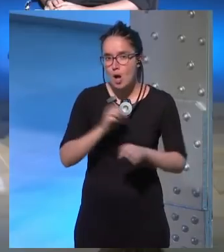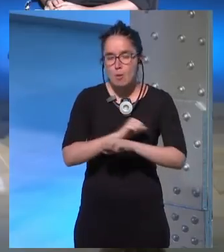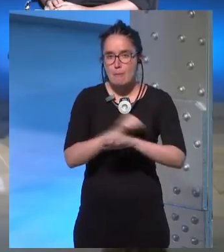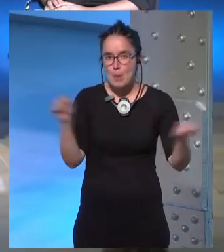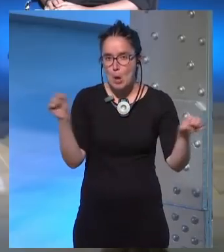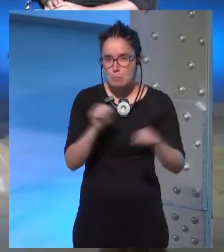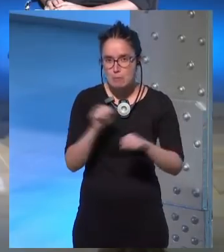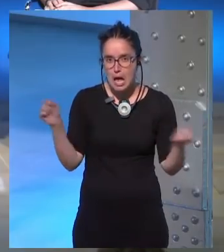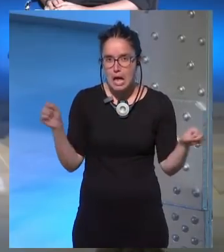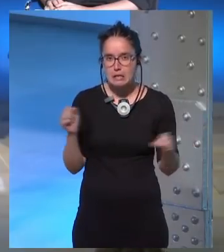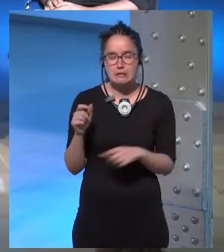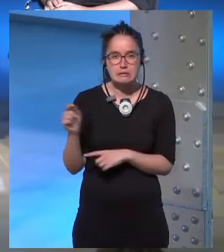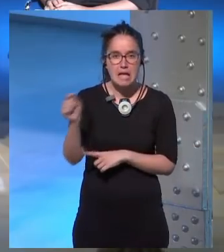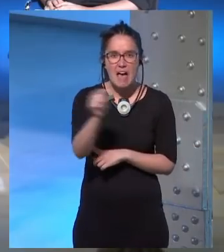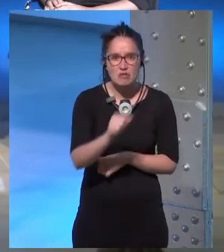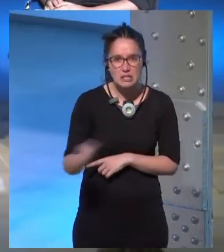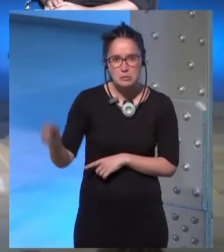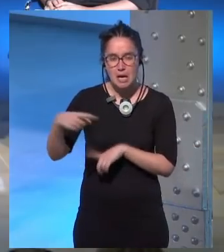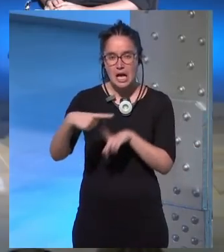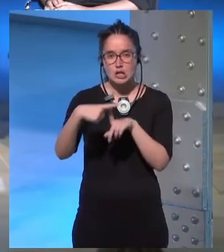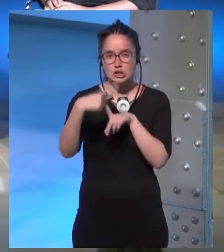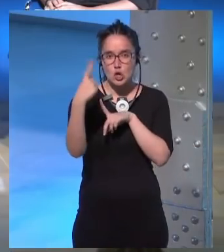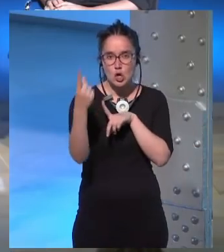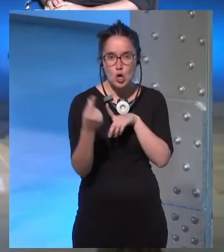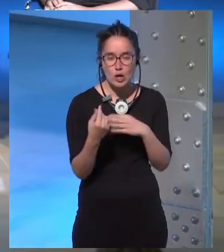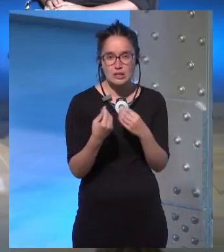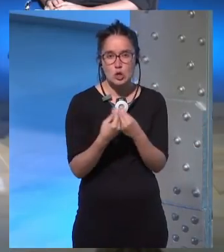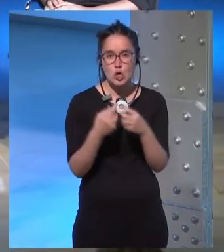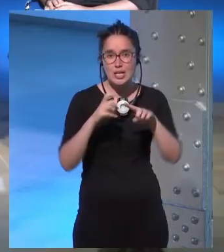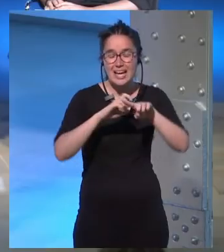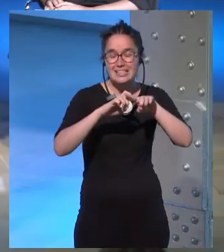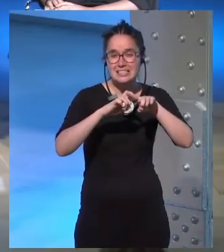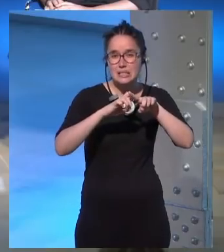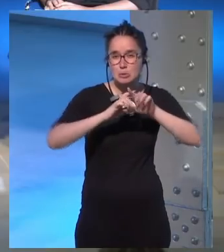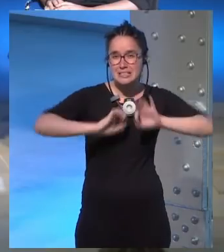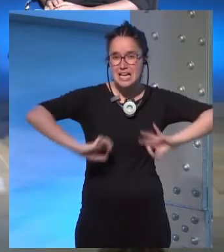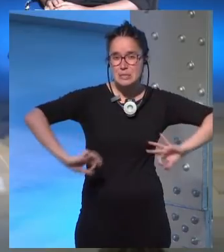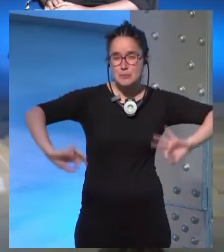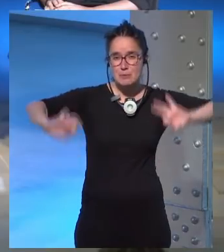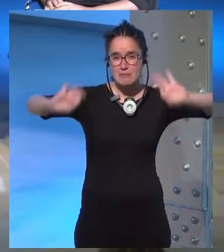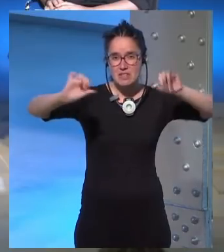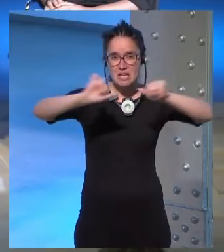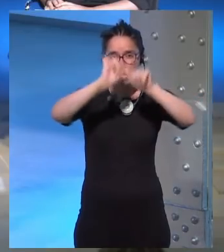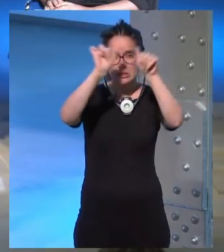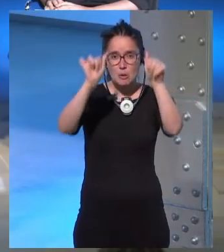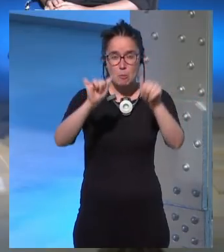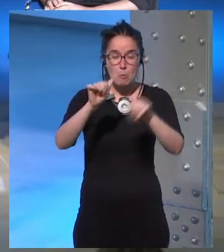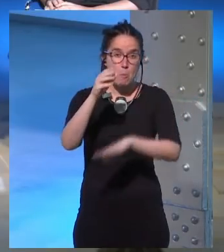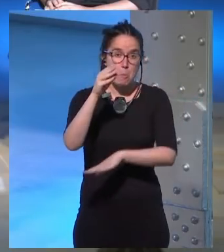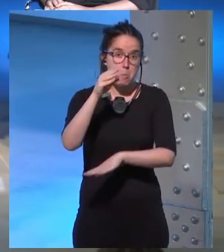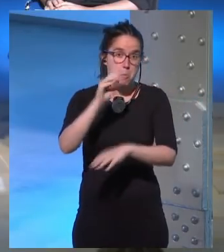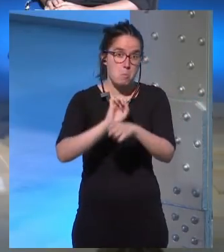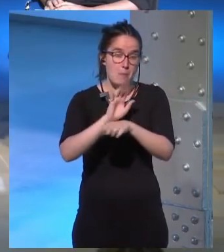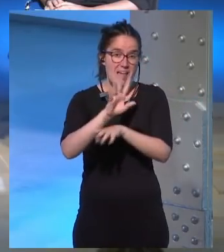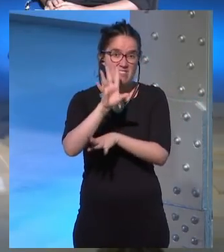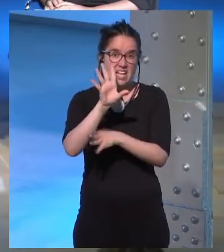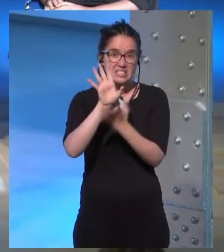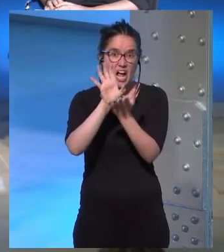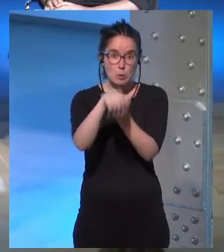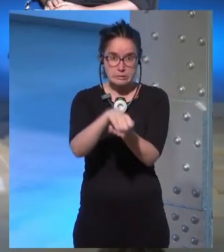interesting, fascinating things that you wouldn't think of, and also like flesh-eating plants, like kinds of plants and things. And then also I have